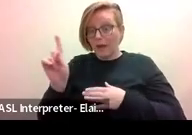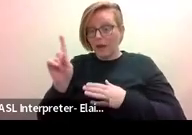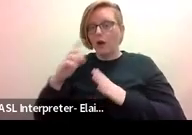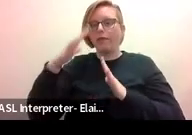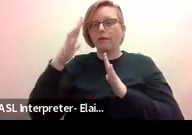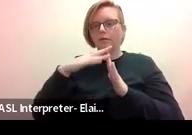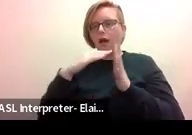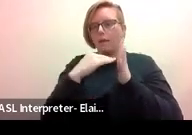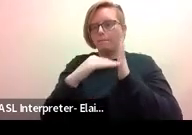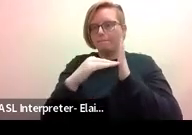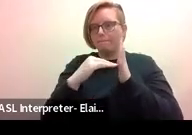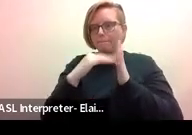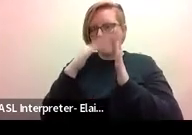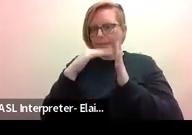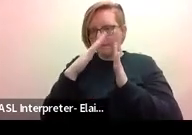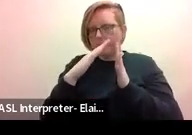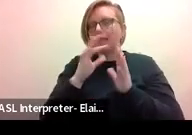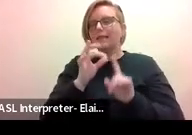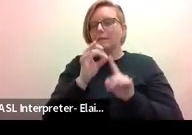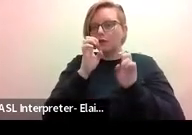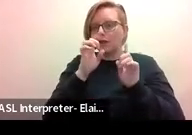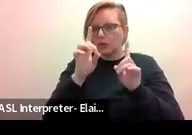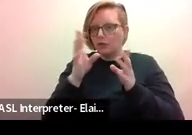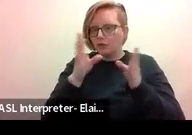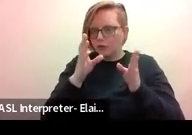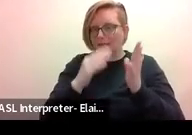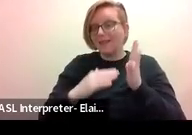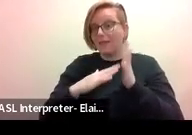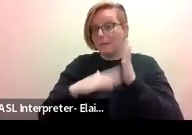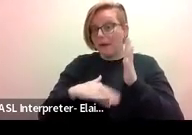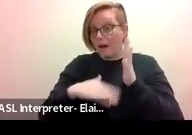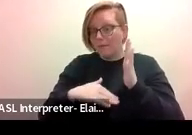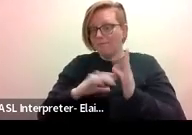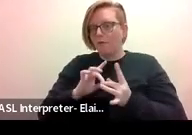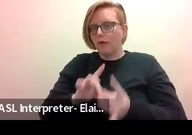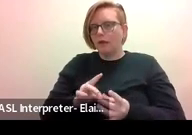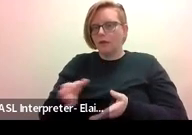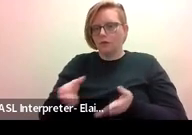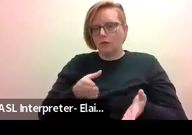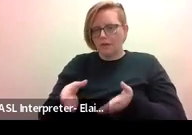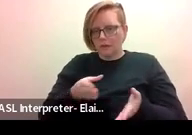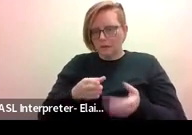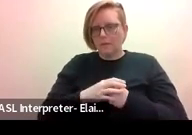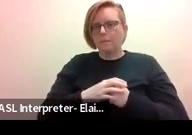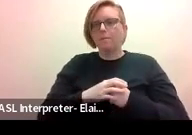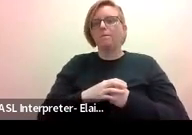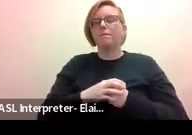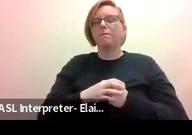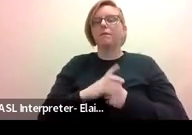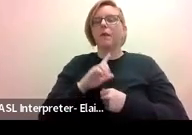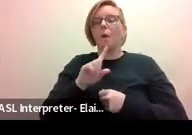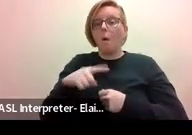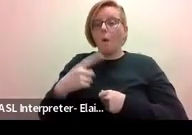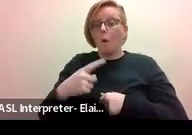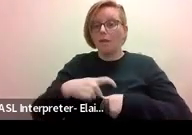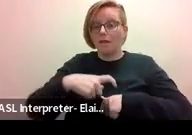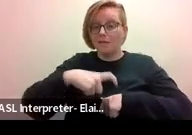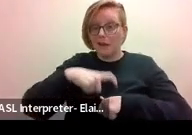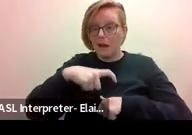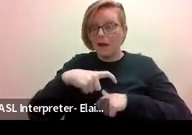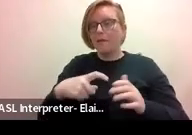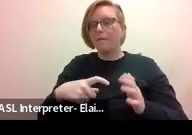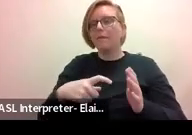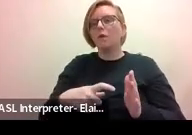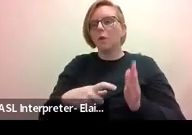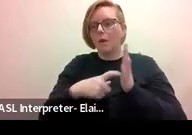under special ed services and on the bottom half under related services. And the only time they would be